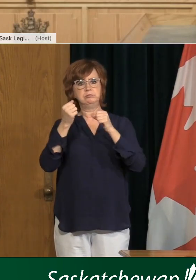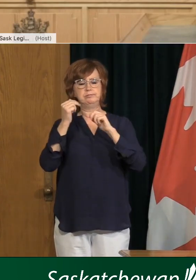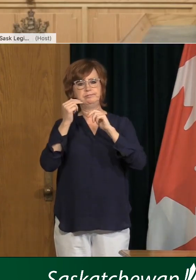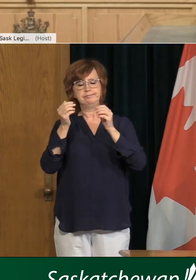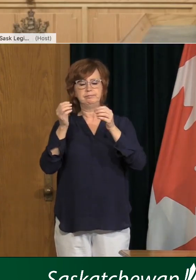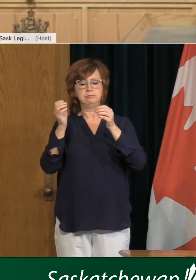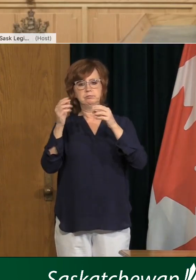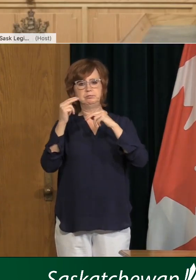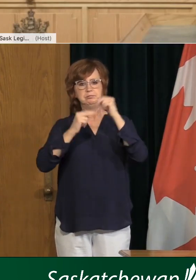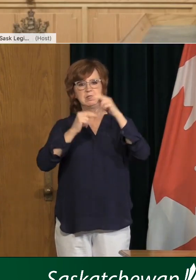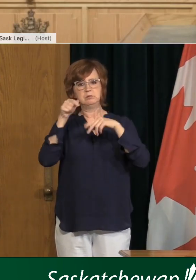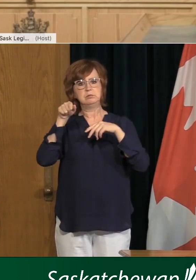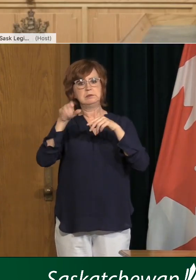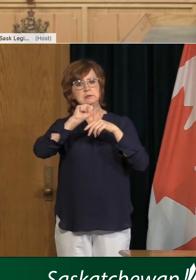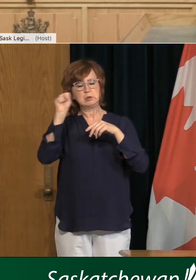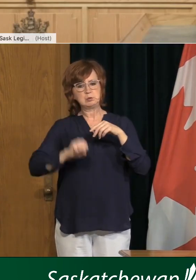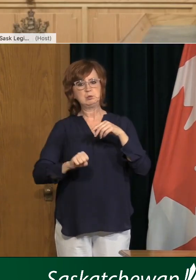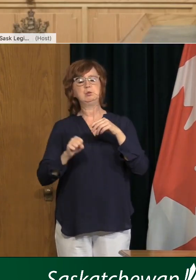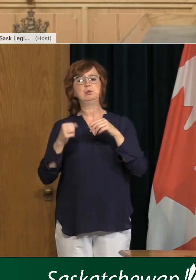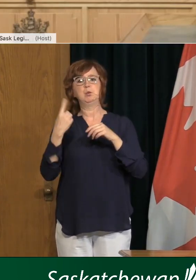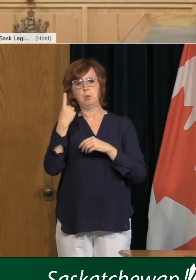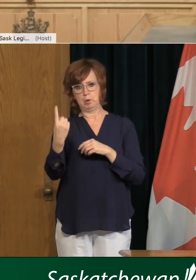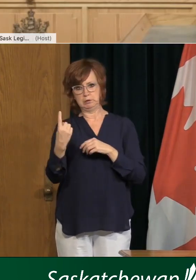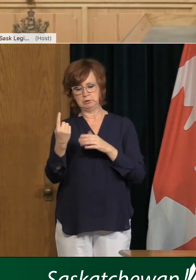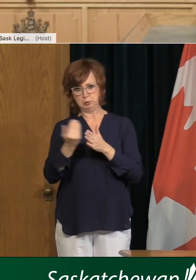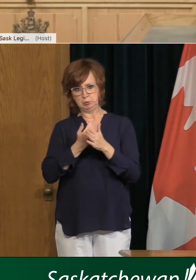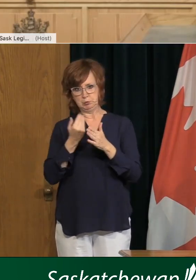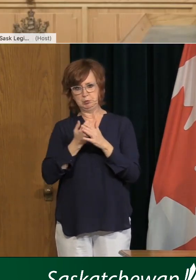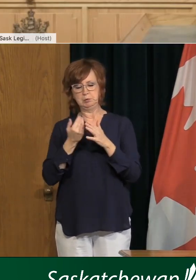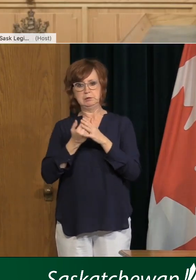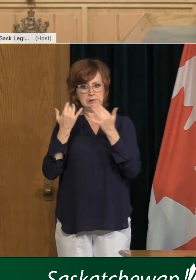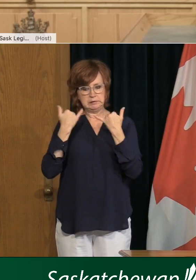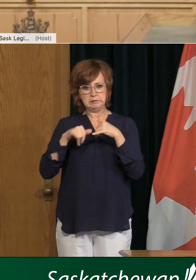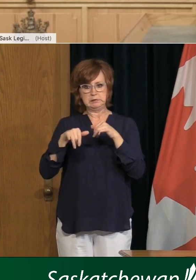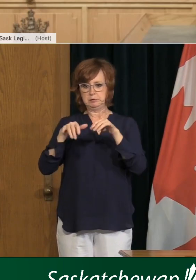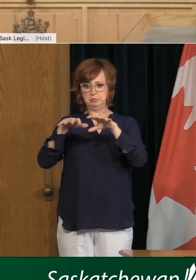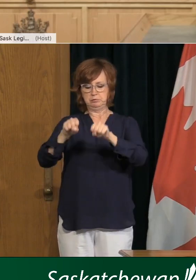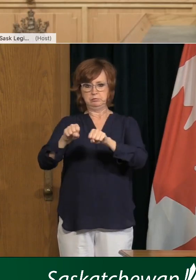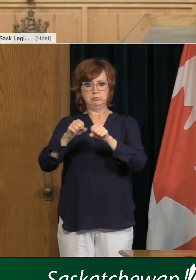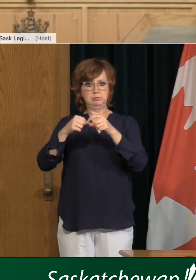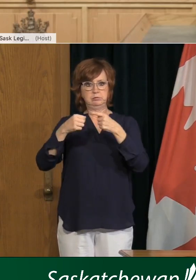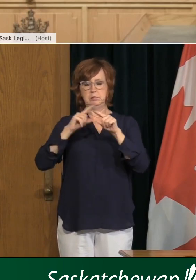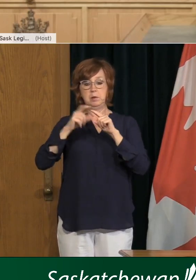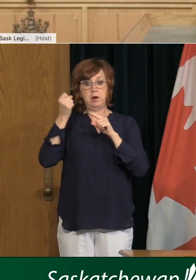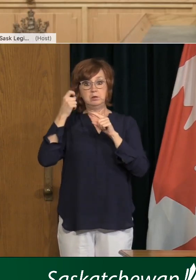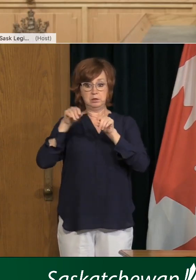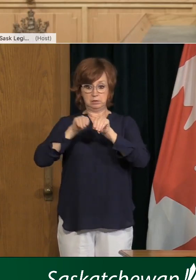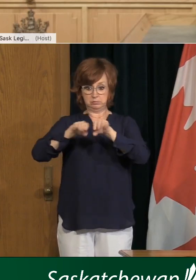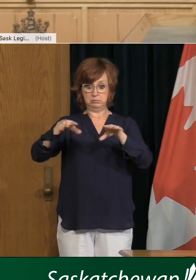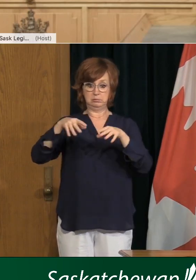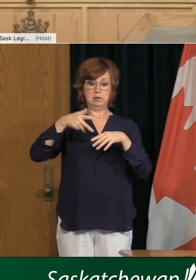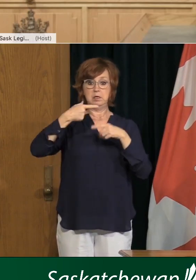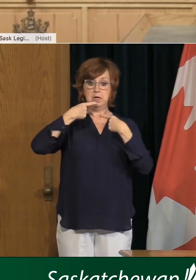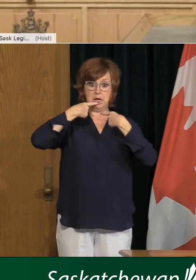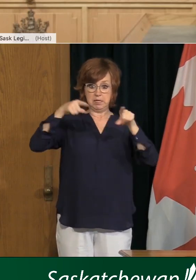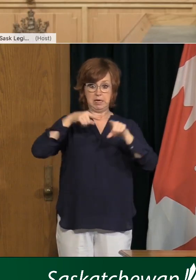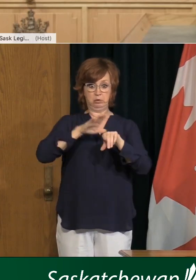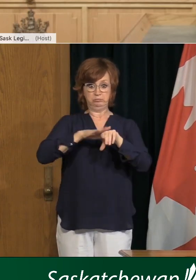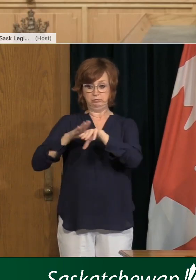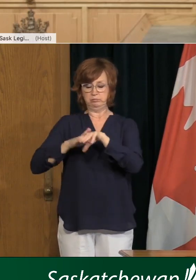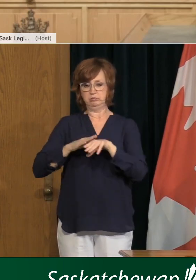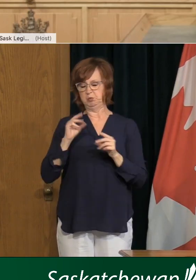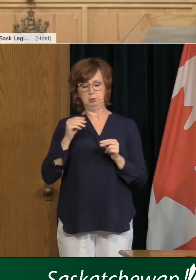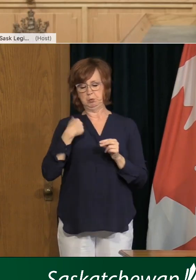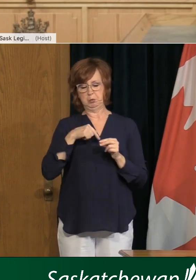and based on that investigation, there has been no identified need for a public service announcement because of low transmission risk